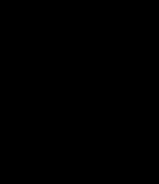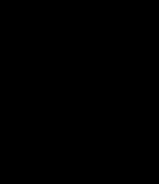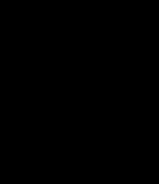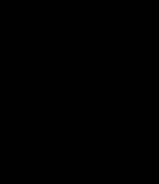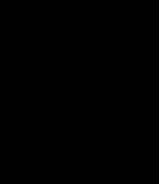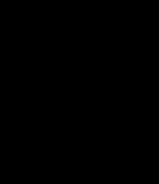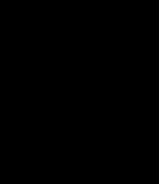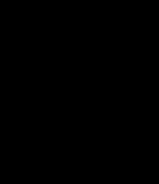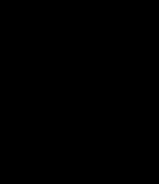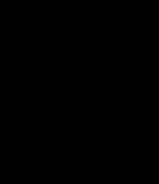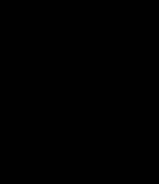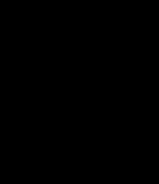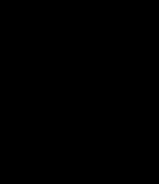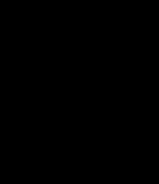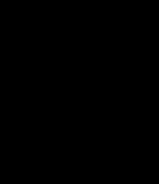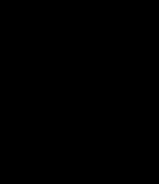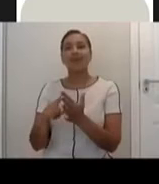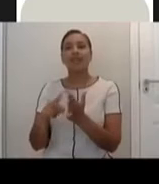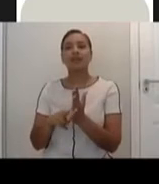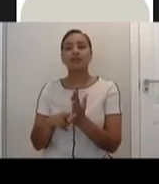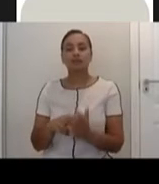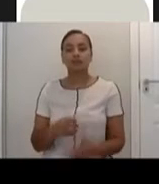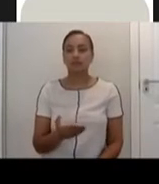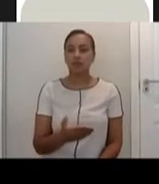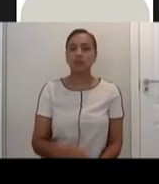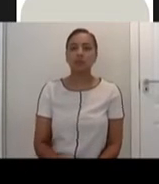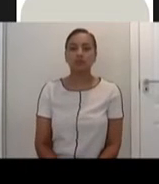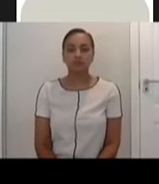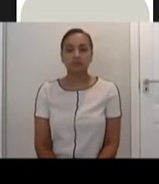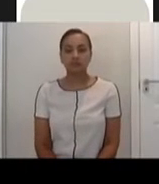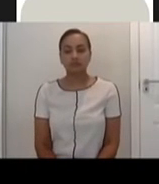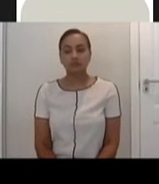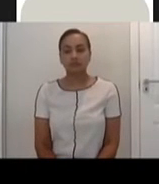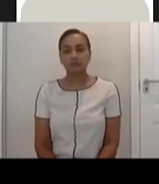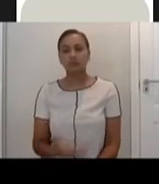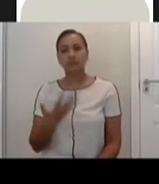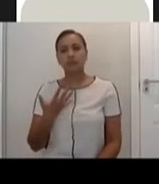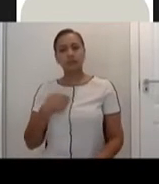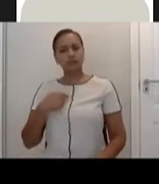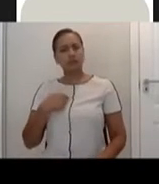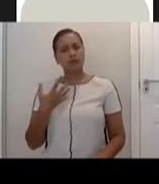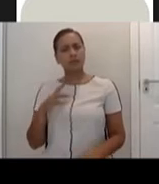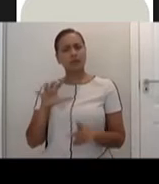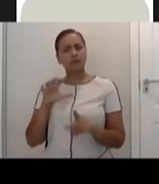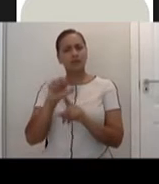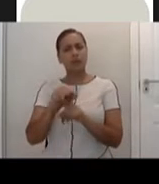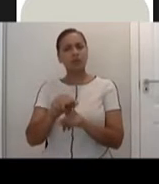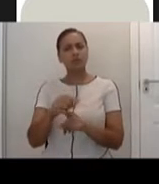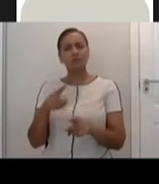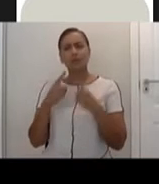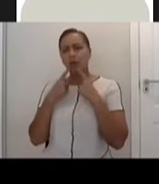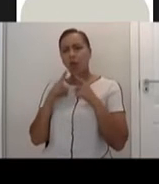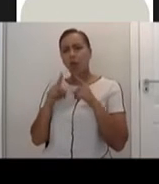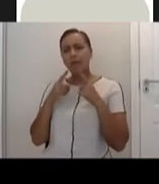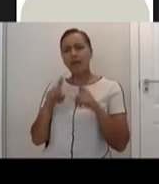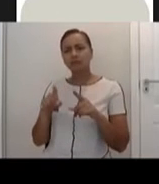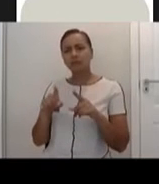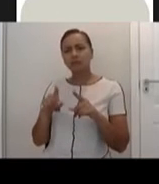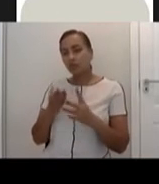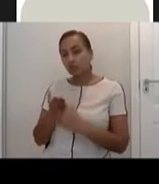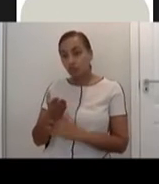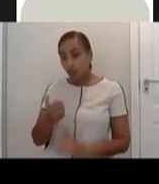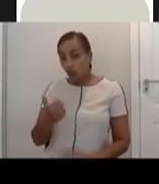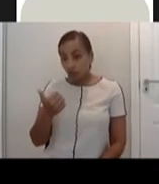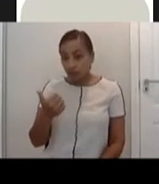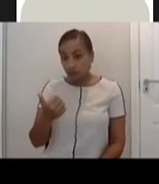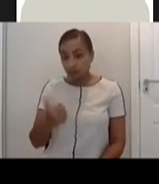Glenn. Actually, just before we do, I've just noticed a couple of comments coming through on the chat. So is it okay just to flag a